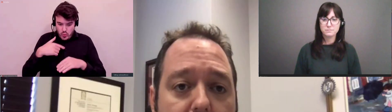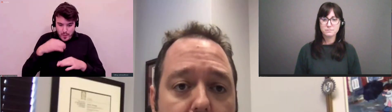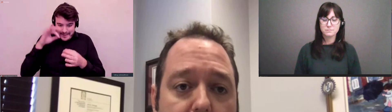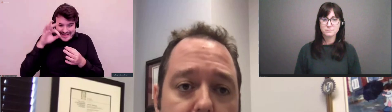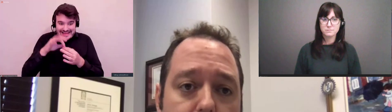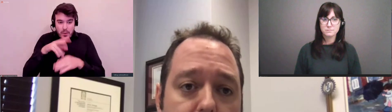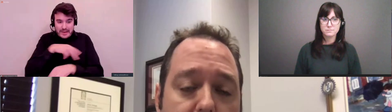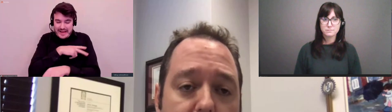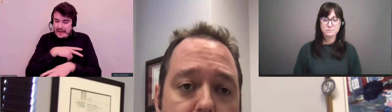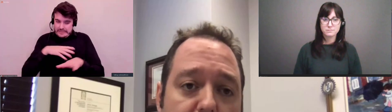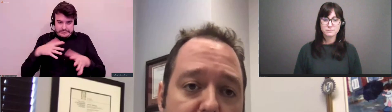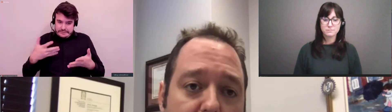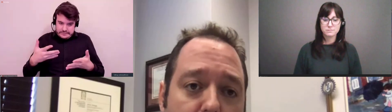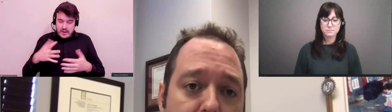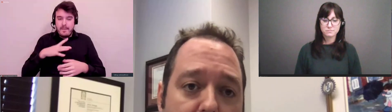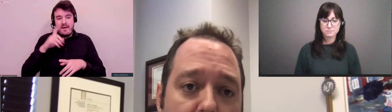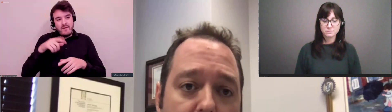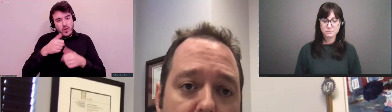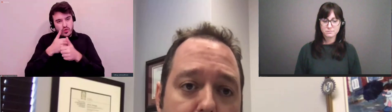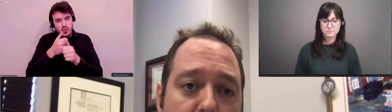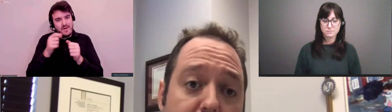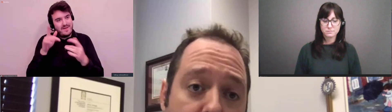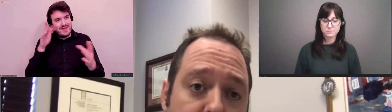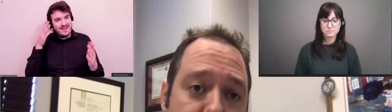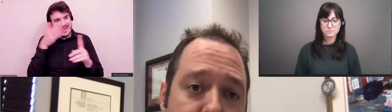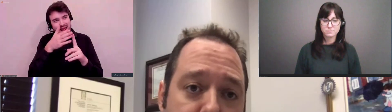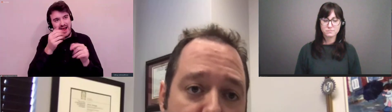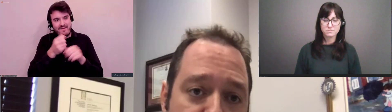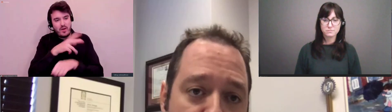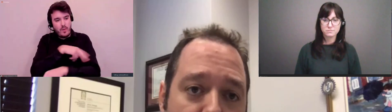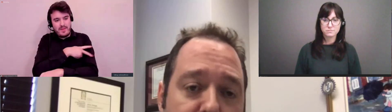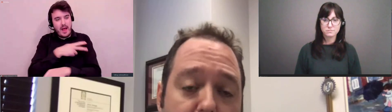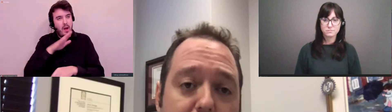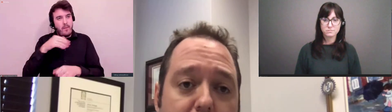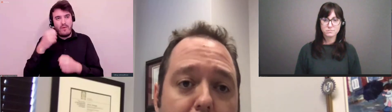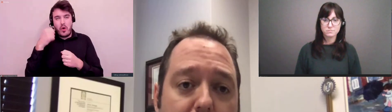il faudra juste suivre avec l'hôpital Montfort. Je n'ai pas